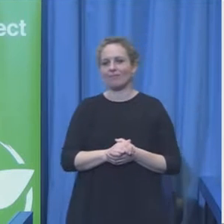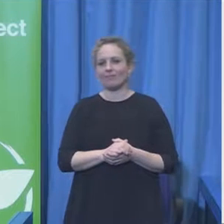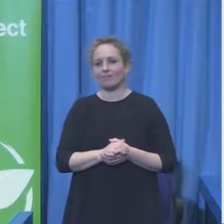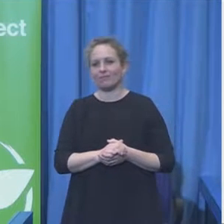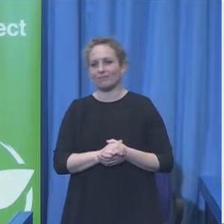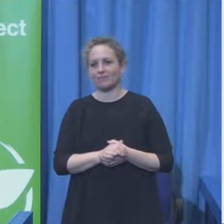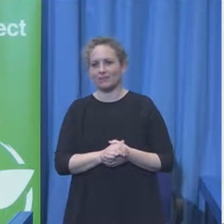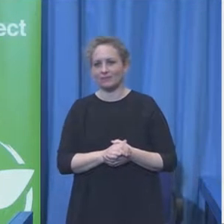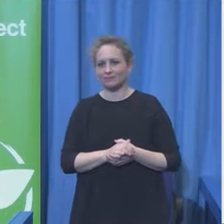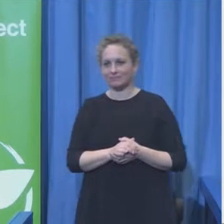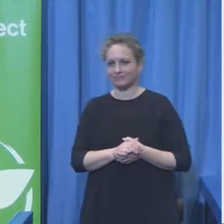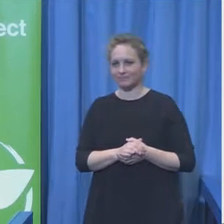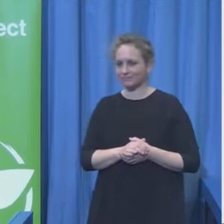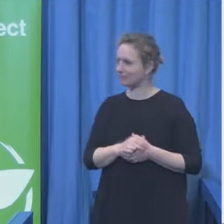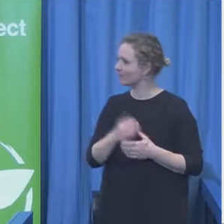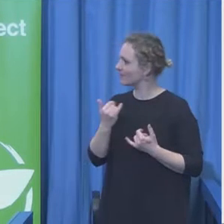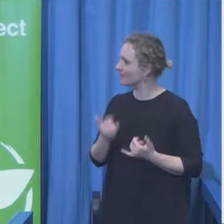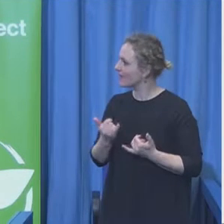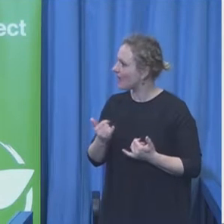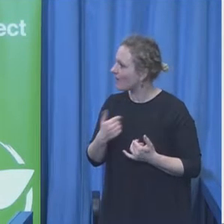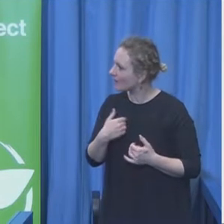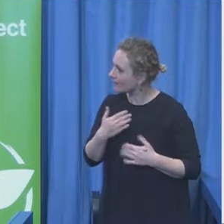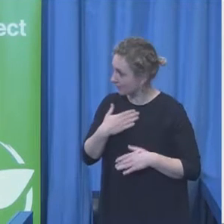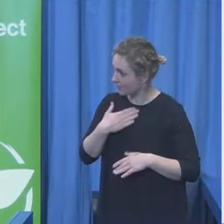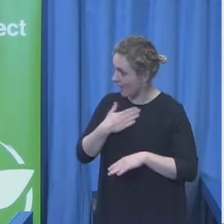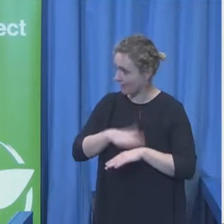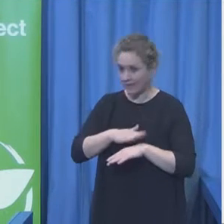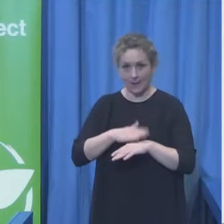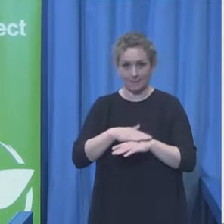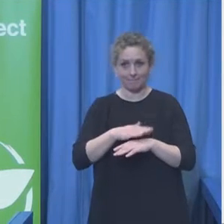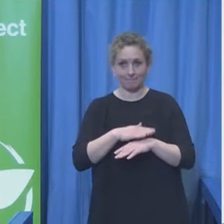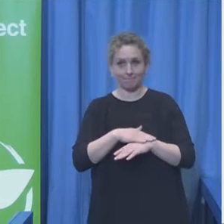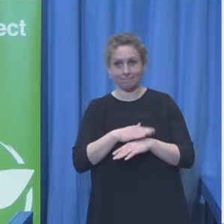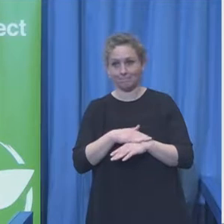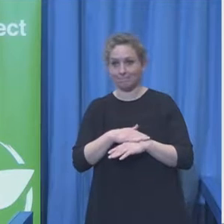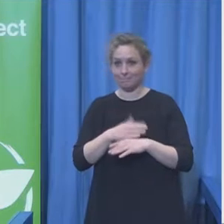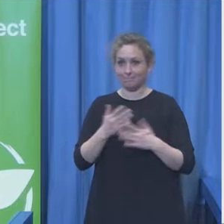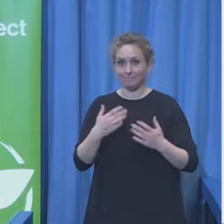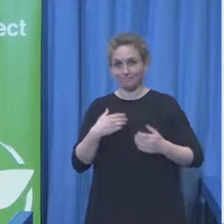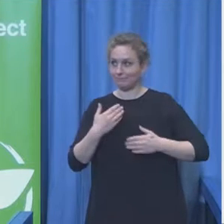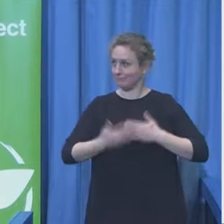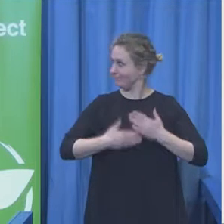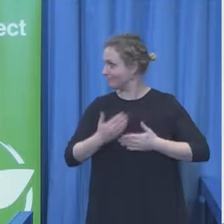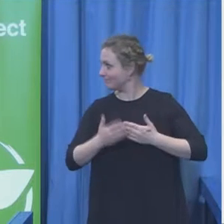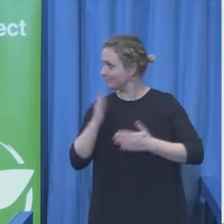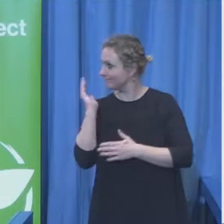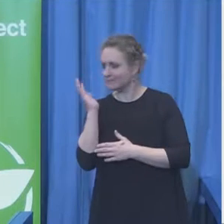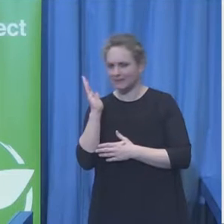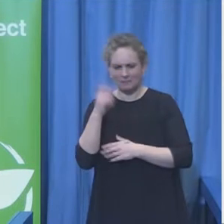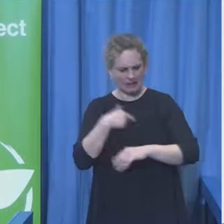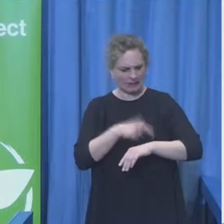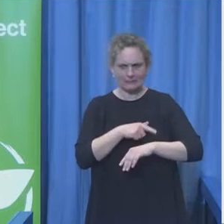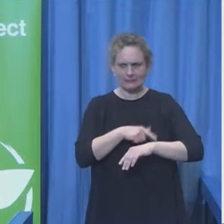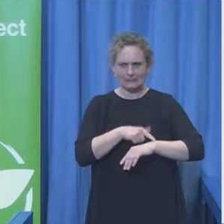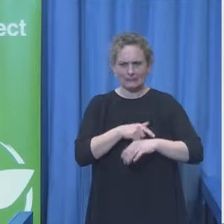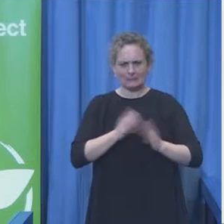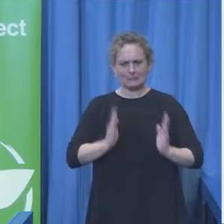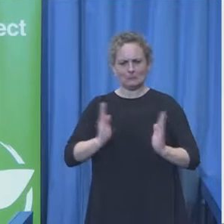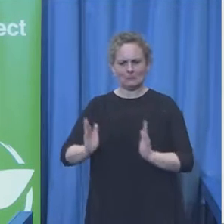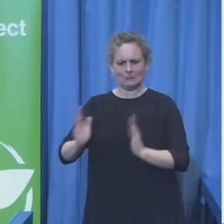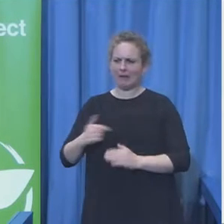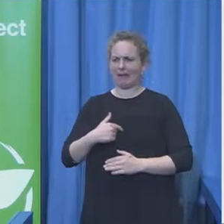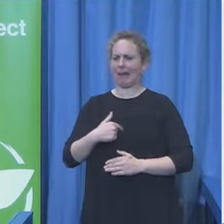Goal 8, for those of you who are not familiar with, as my colleague said, deals with sustainable